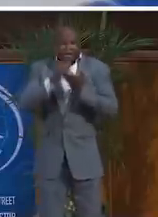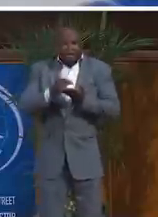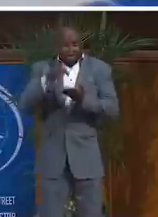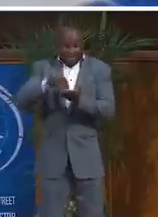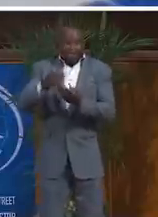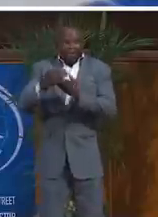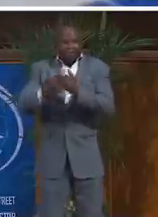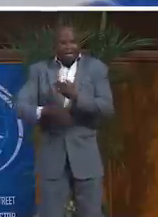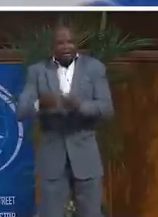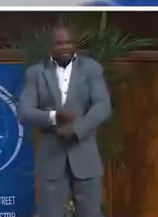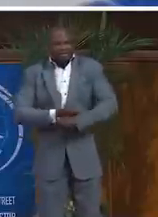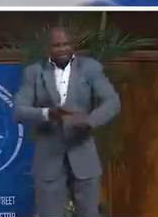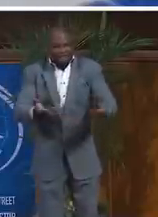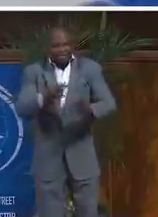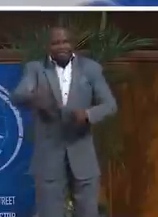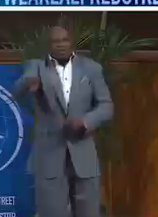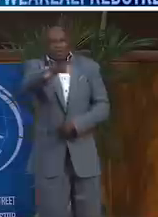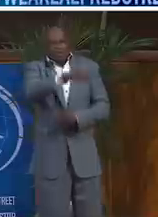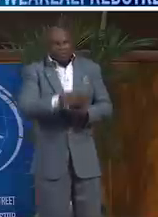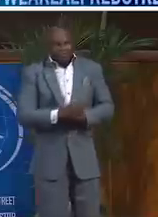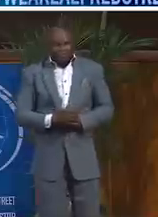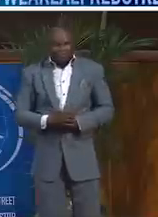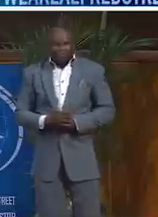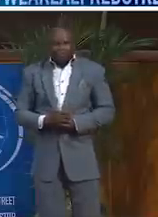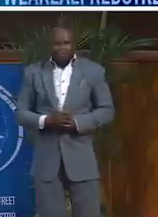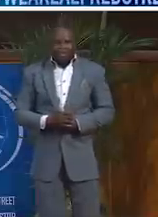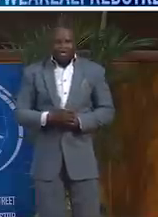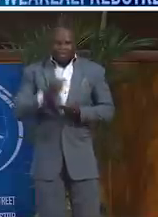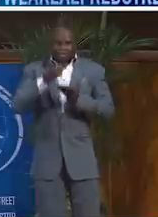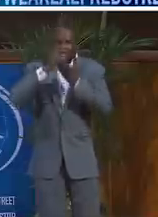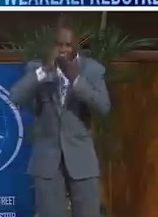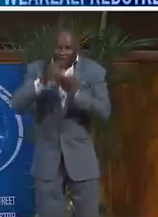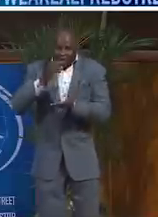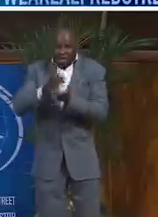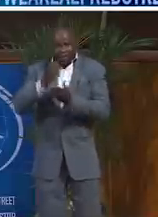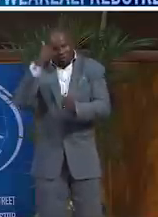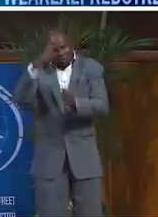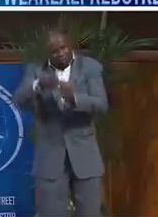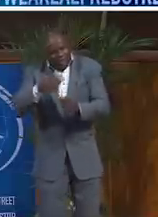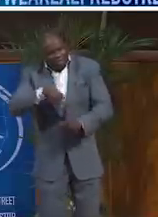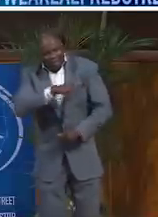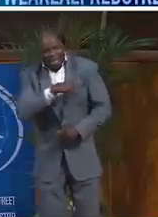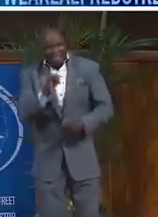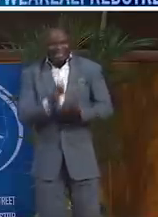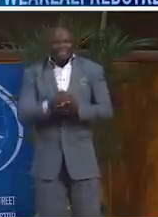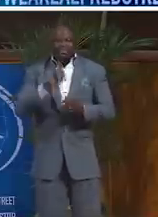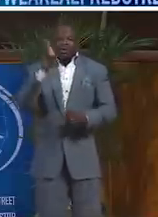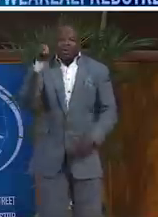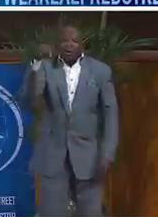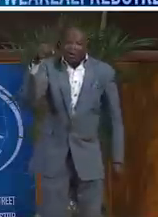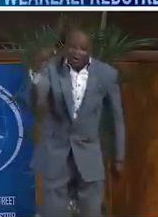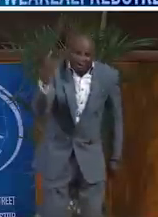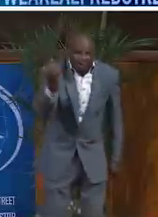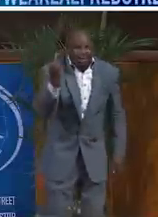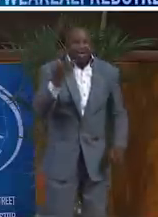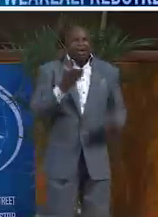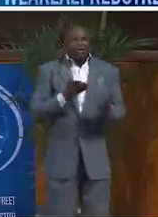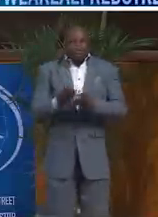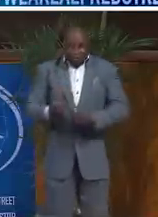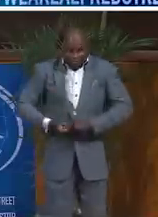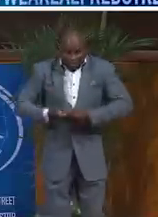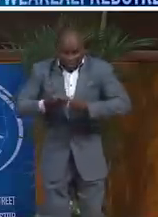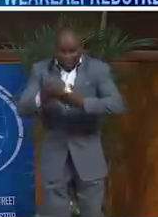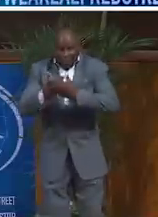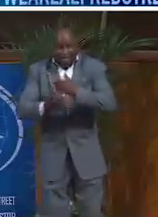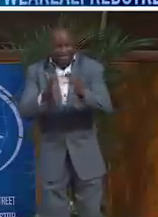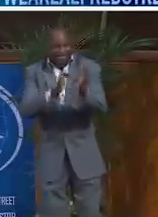my blood, which is shed for you." The drinking of this cup reminds us that it is only through the shed blood of